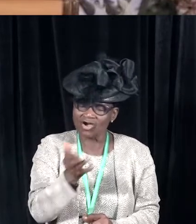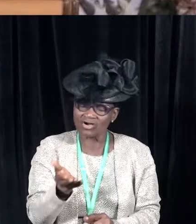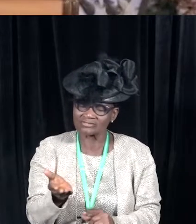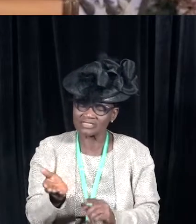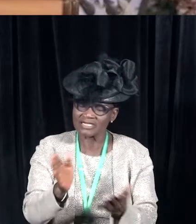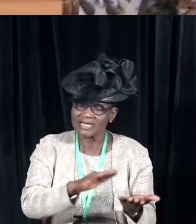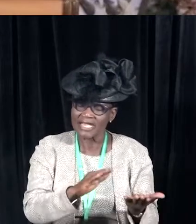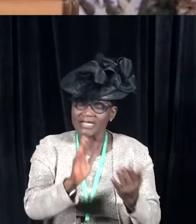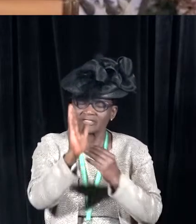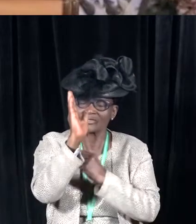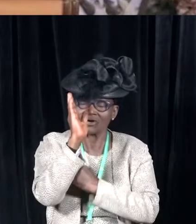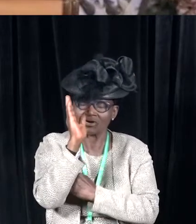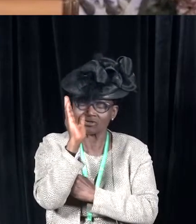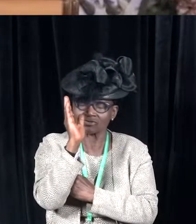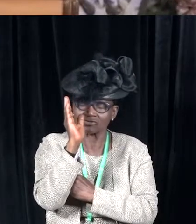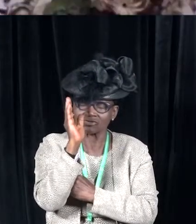invisible God,